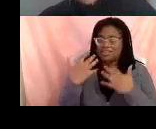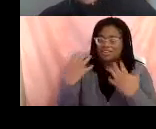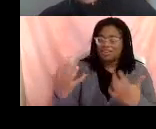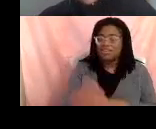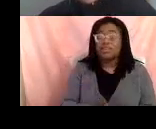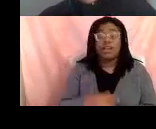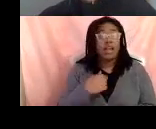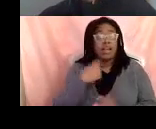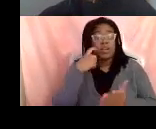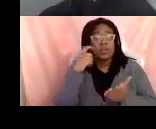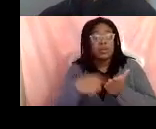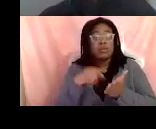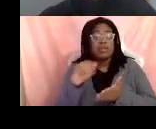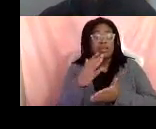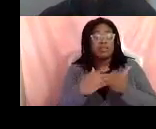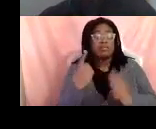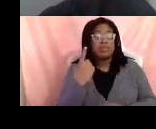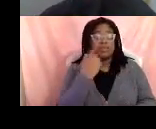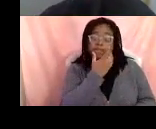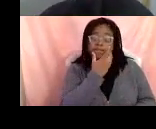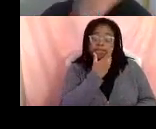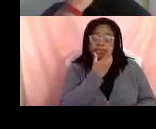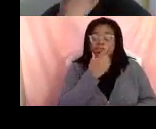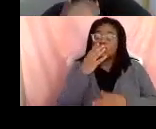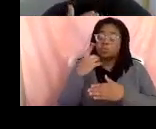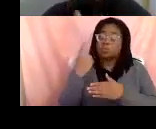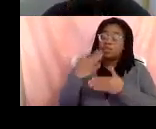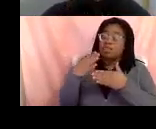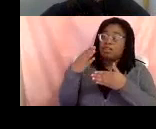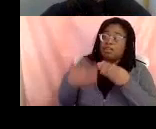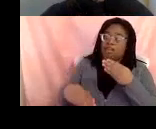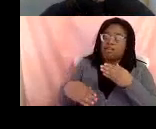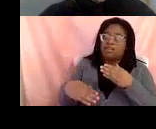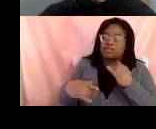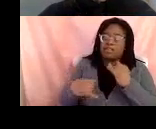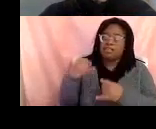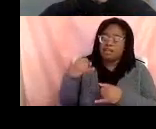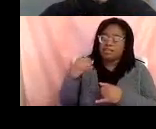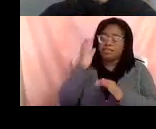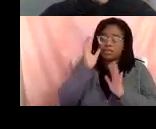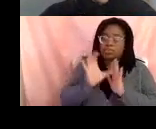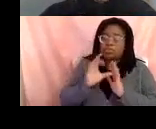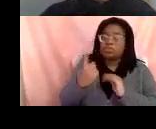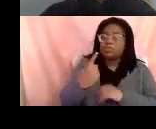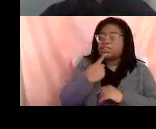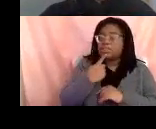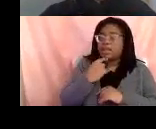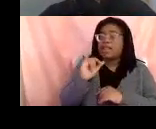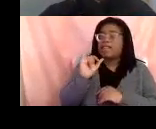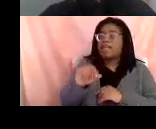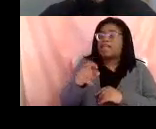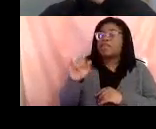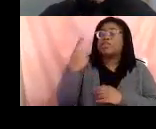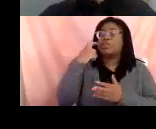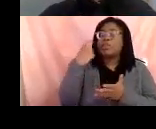I noticed that somebody, at the end of our look of the last quadrant, somebody said, just noticing